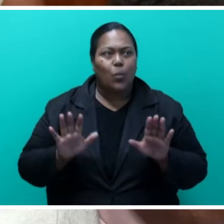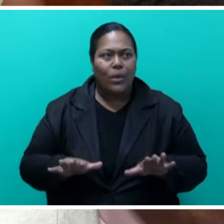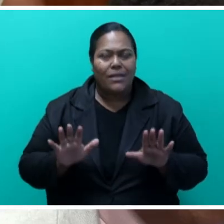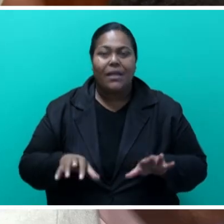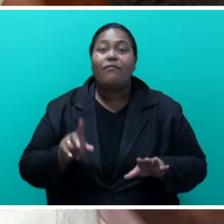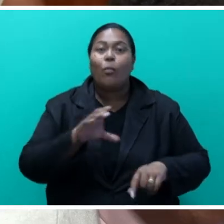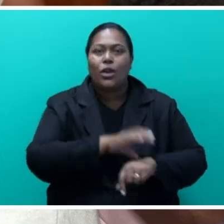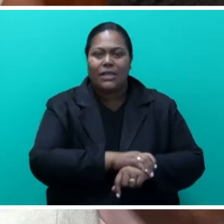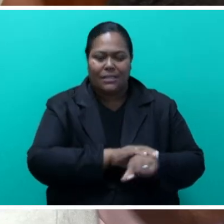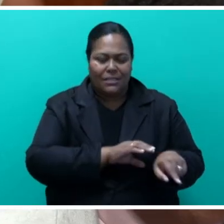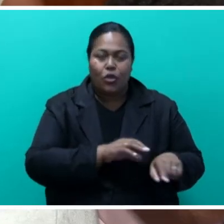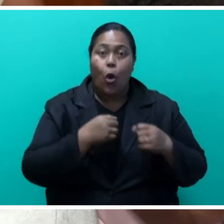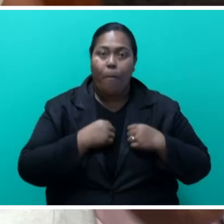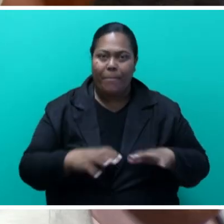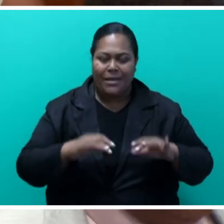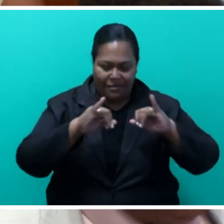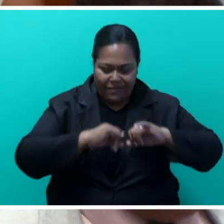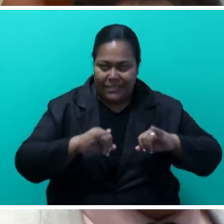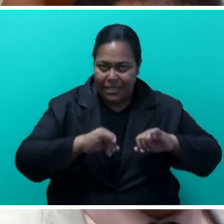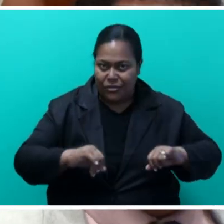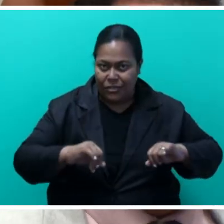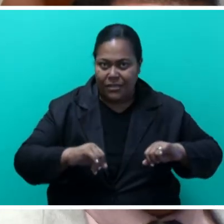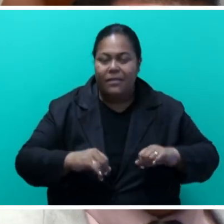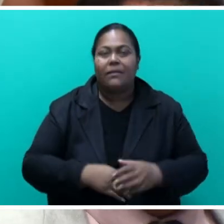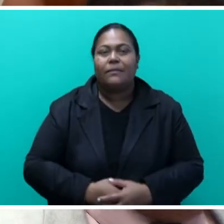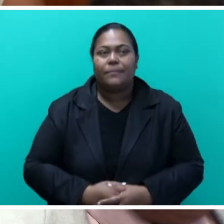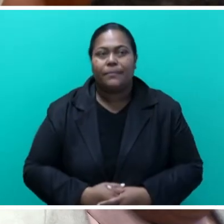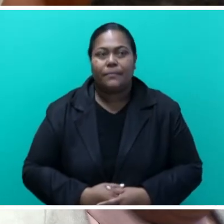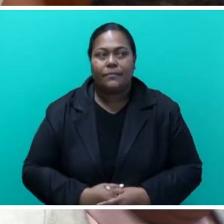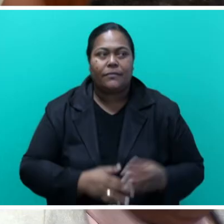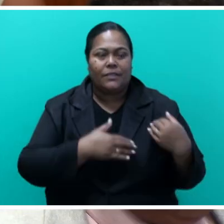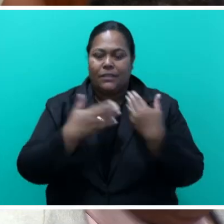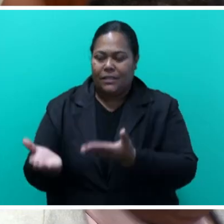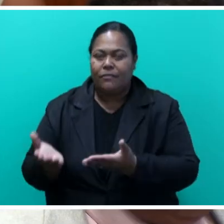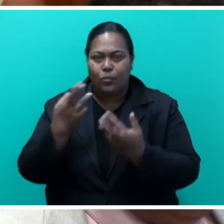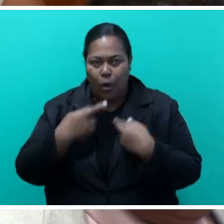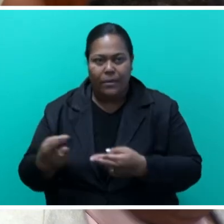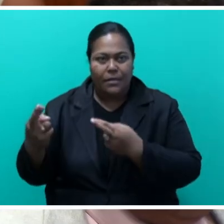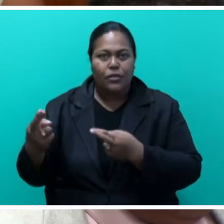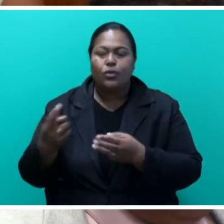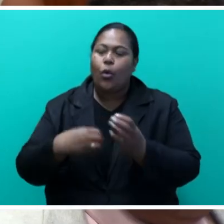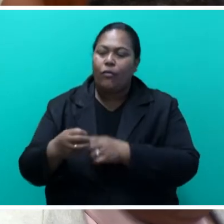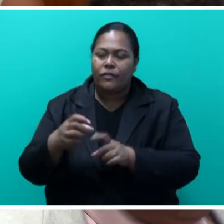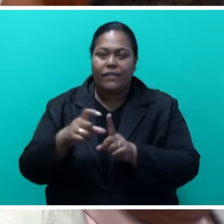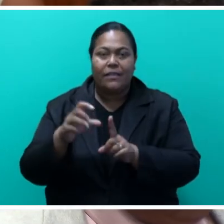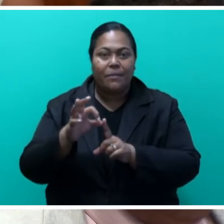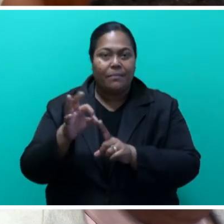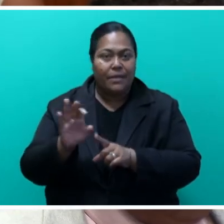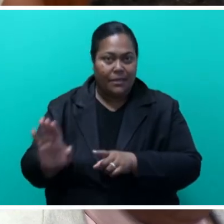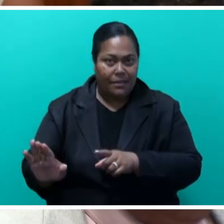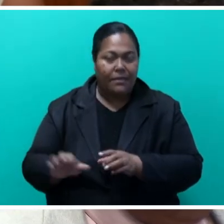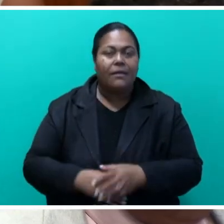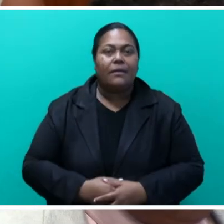the police to complete their investigation and hand over their recommendations to the Office of the DPP.